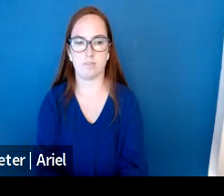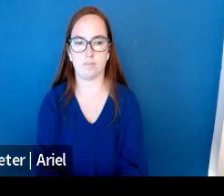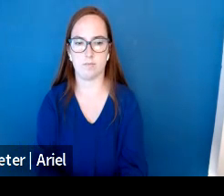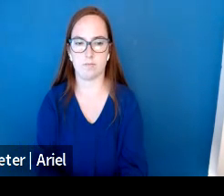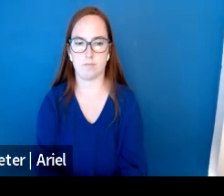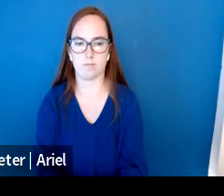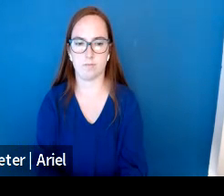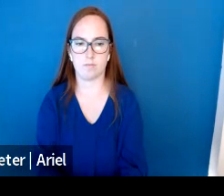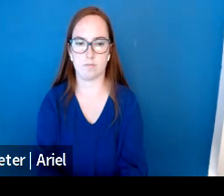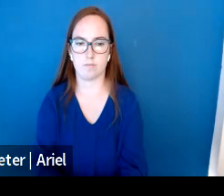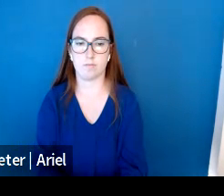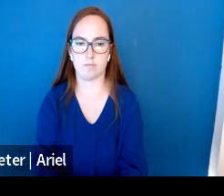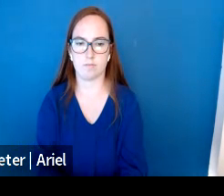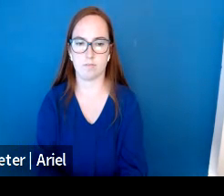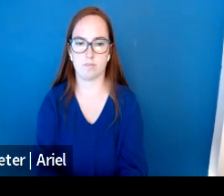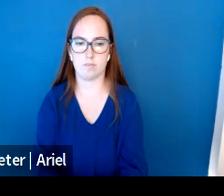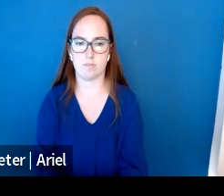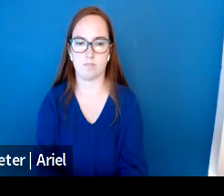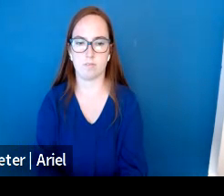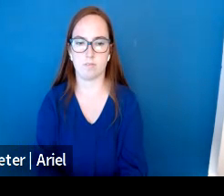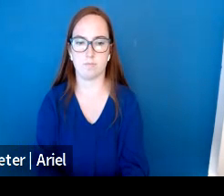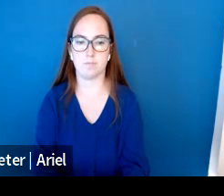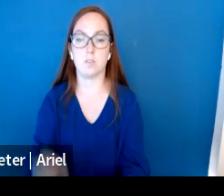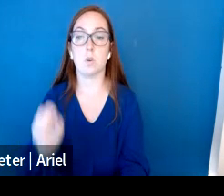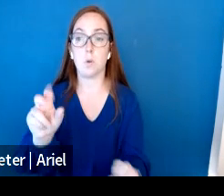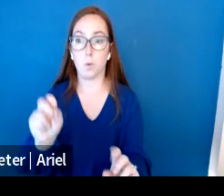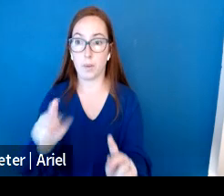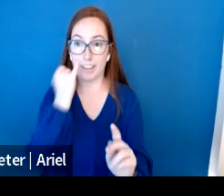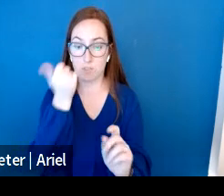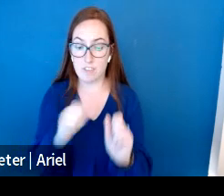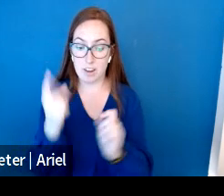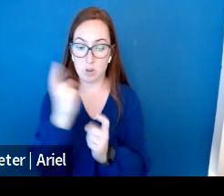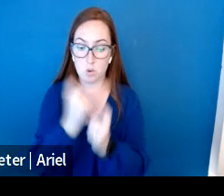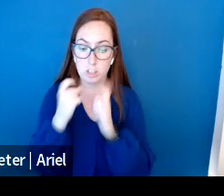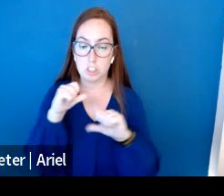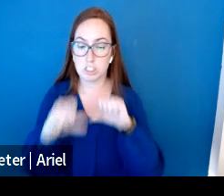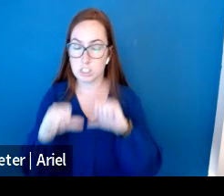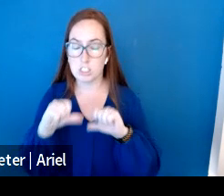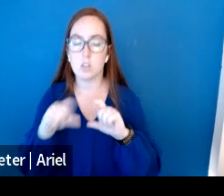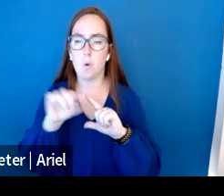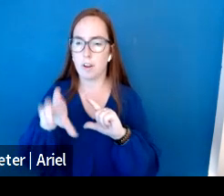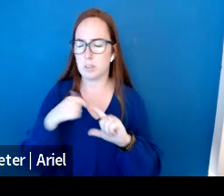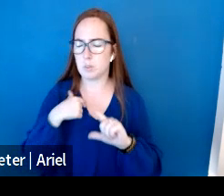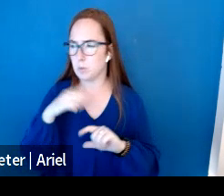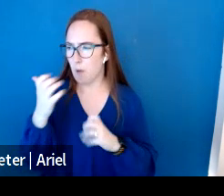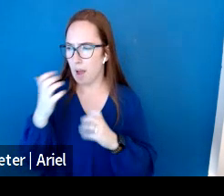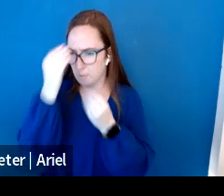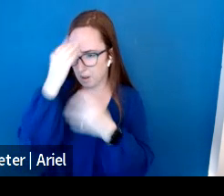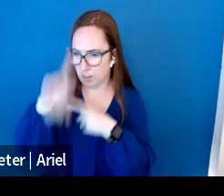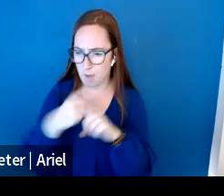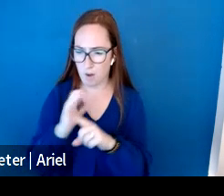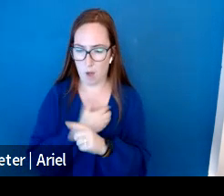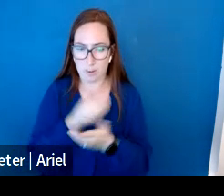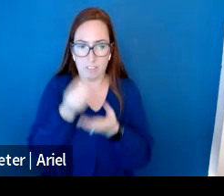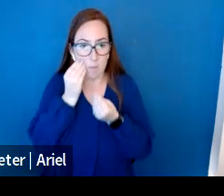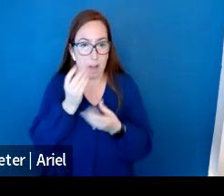would like to have any questions answered, or are interested in some of the materials that we talked about today, this is how